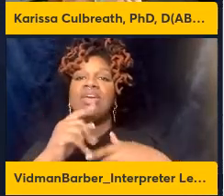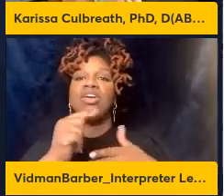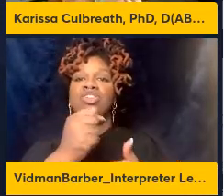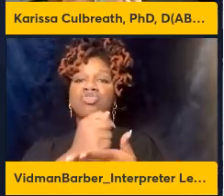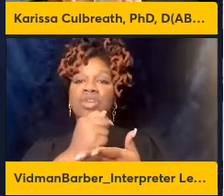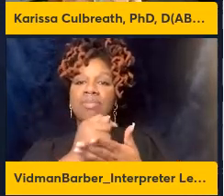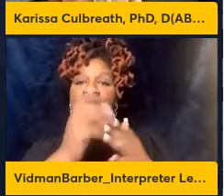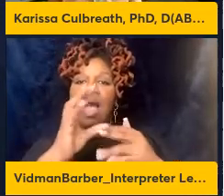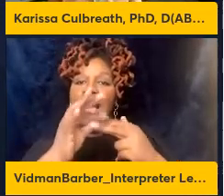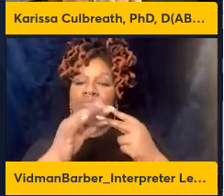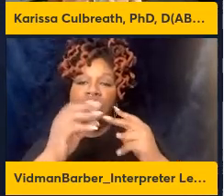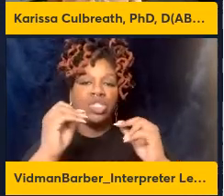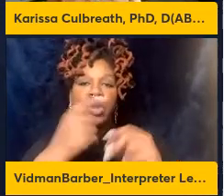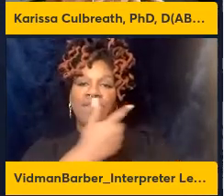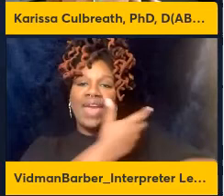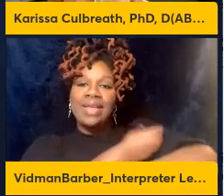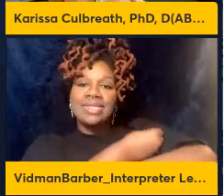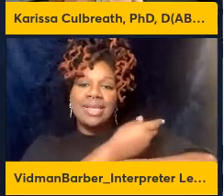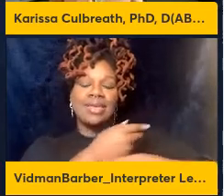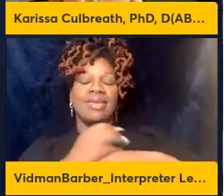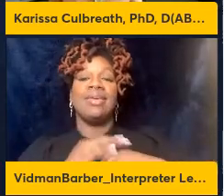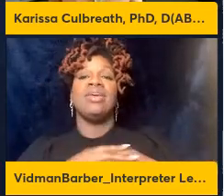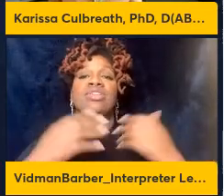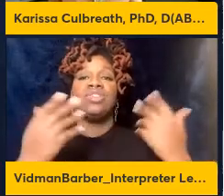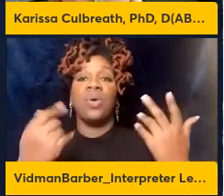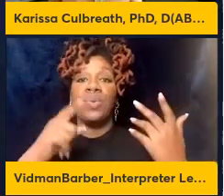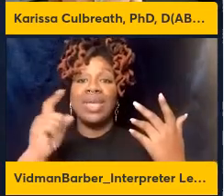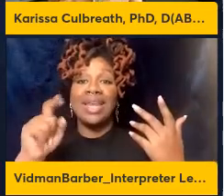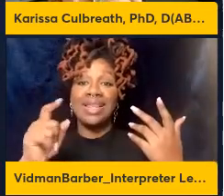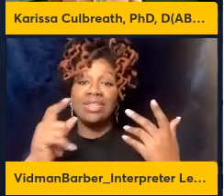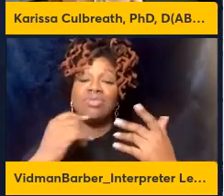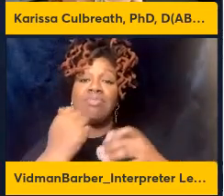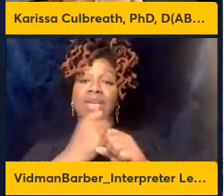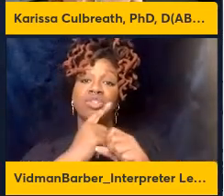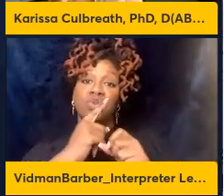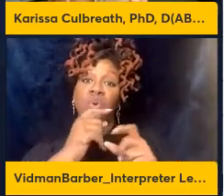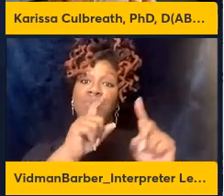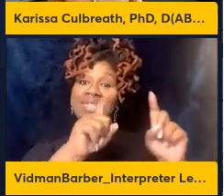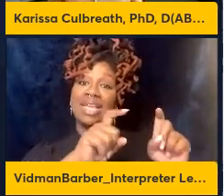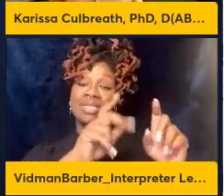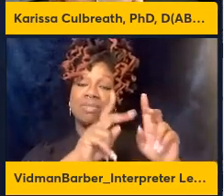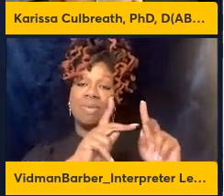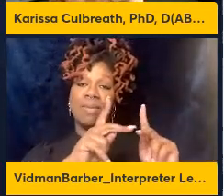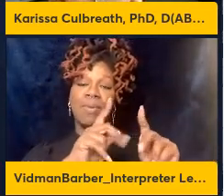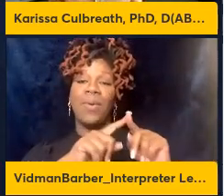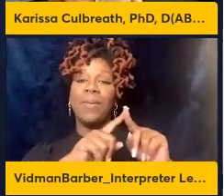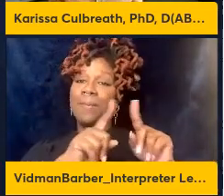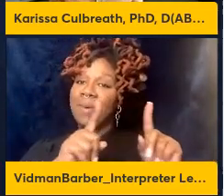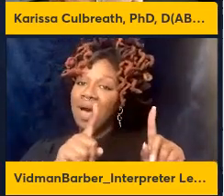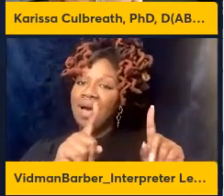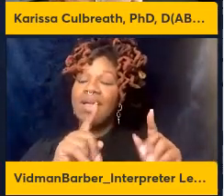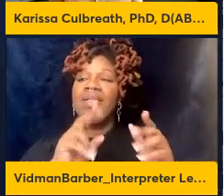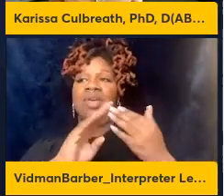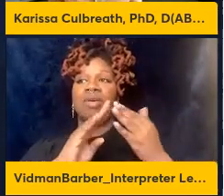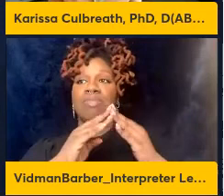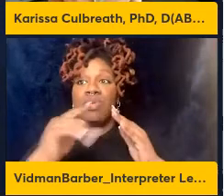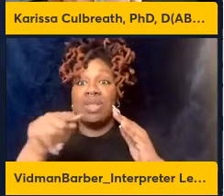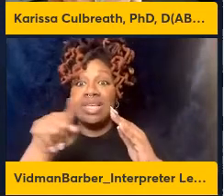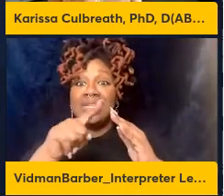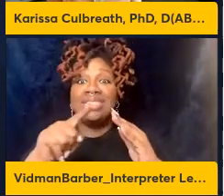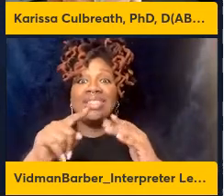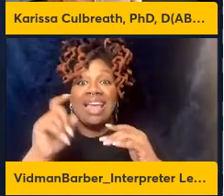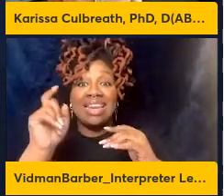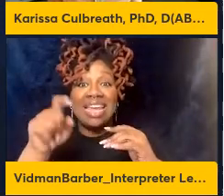weren't vaccines available. So we needed to get people tested, but the communities that needed the testing the